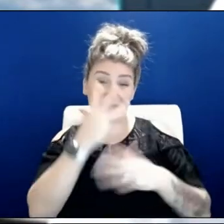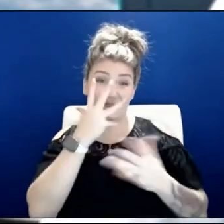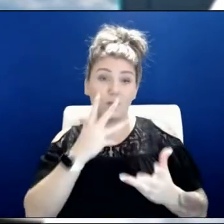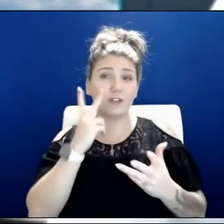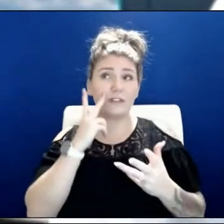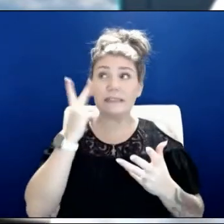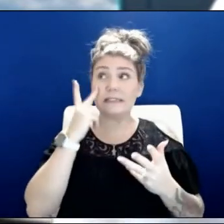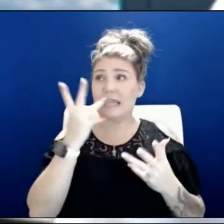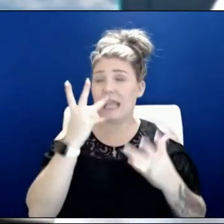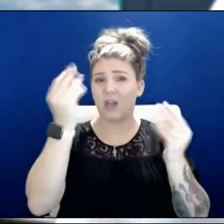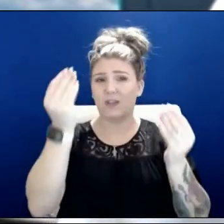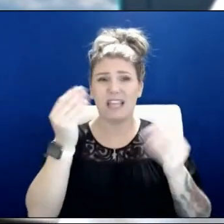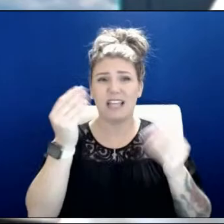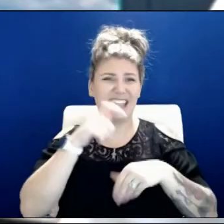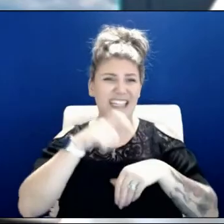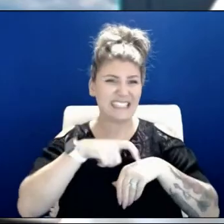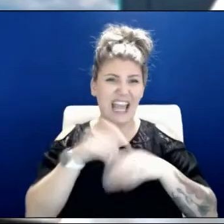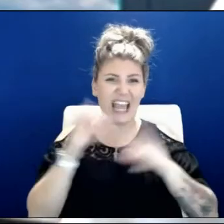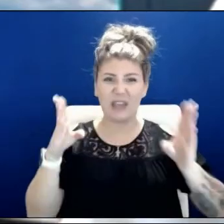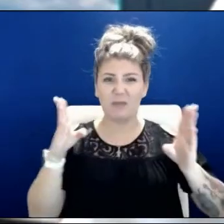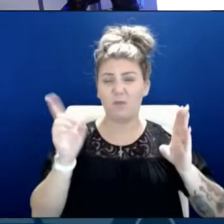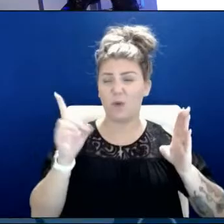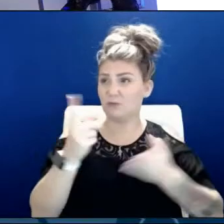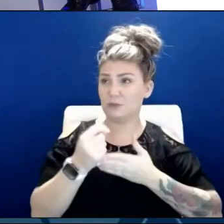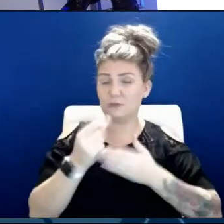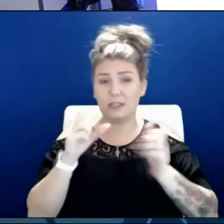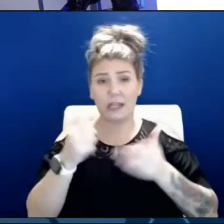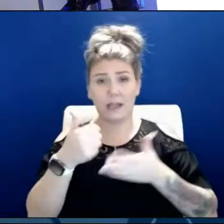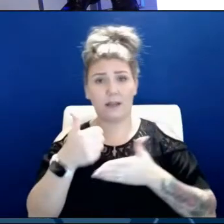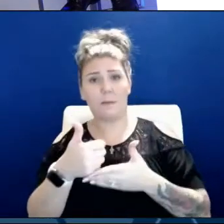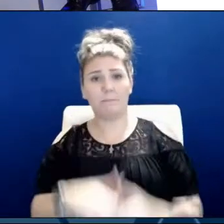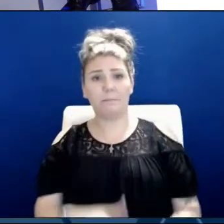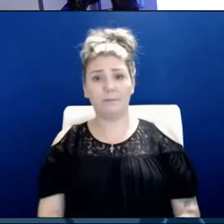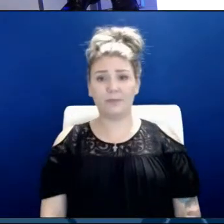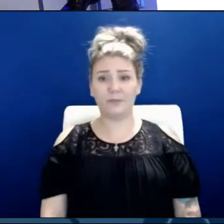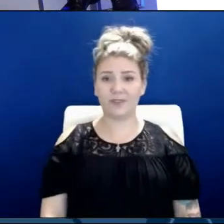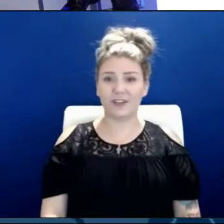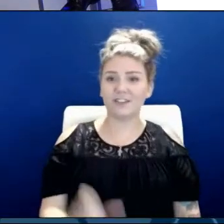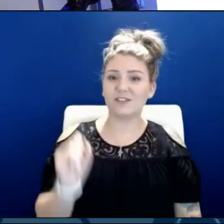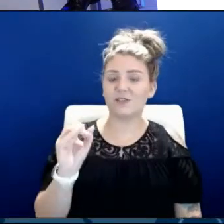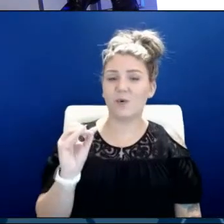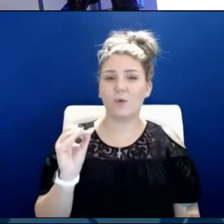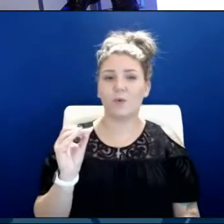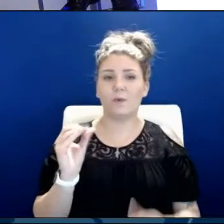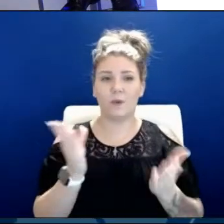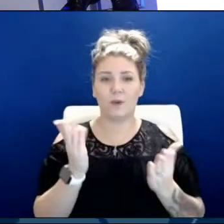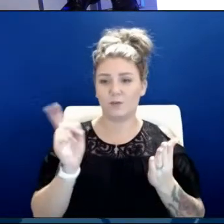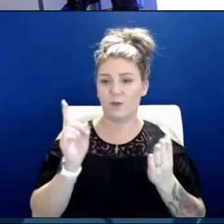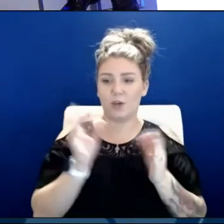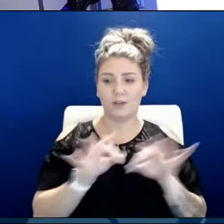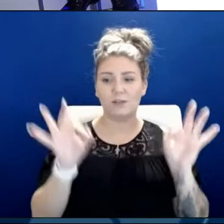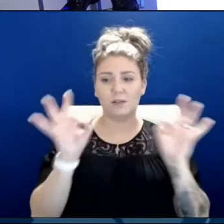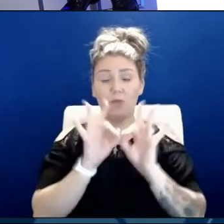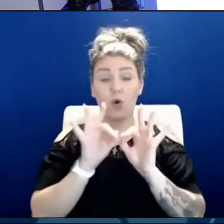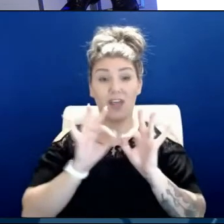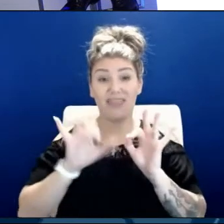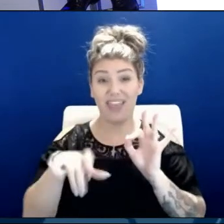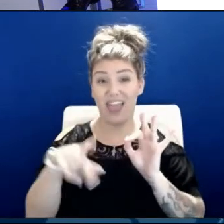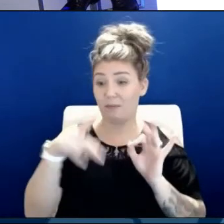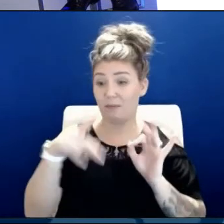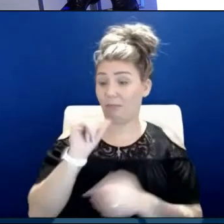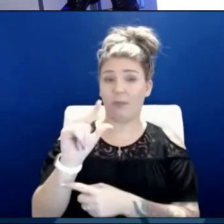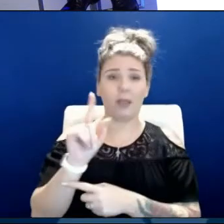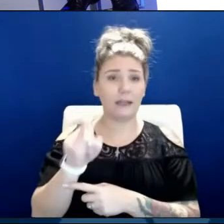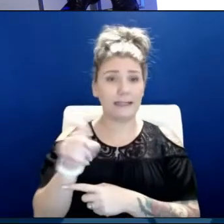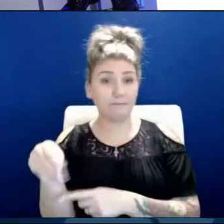of the window where treatment would benefit them. So here's where this is really important, right? Because this is a pill that has to be given within 5